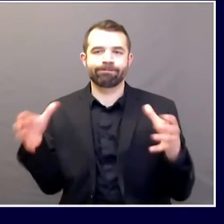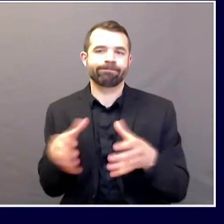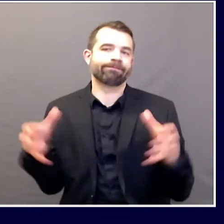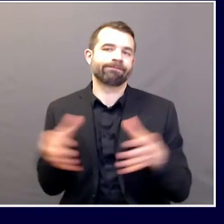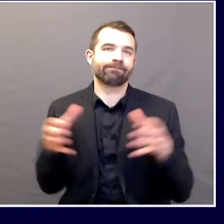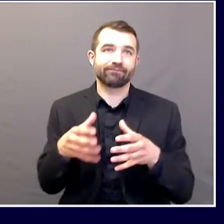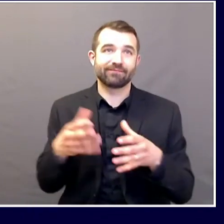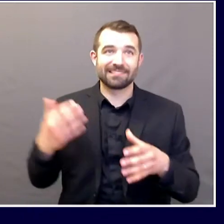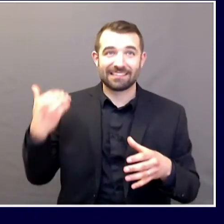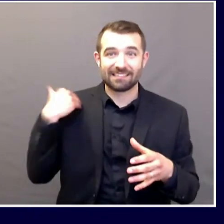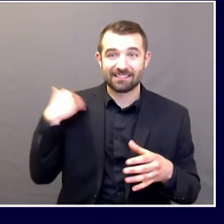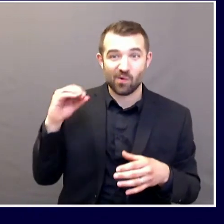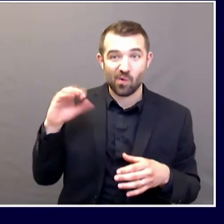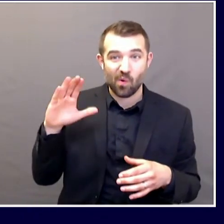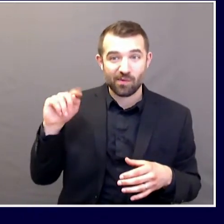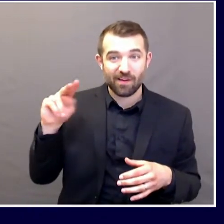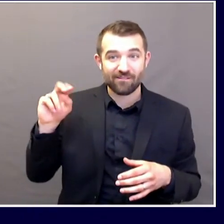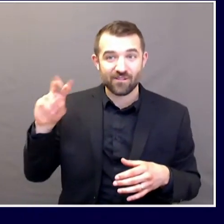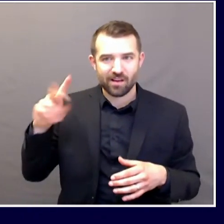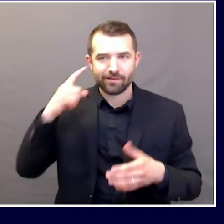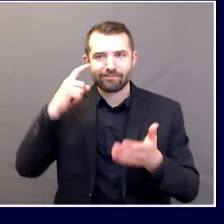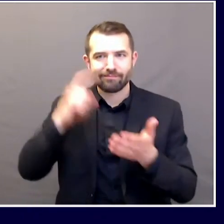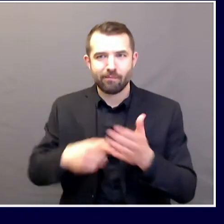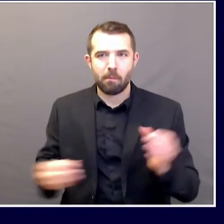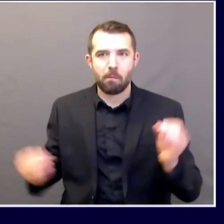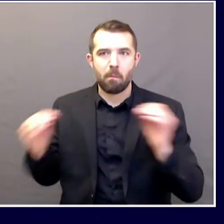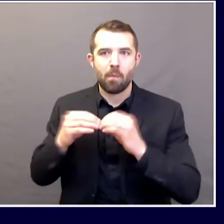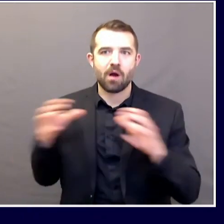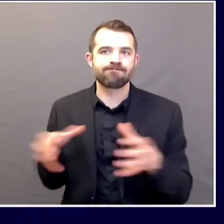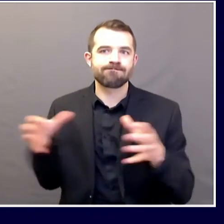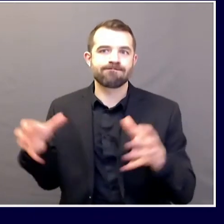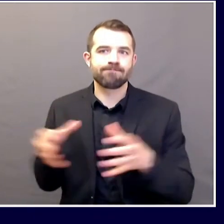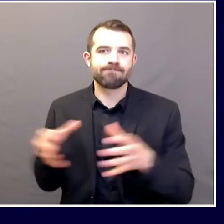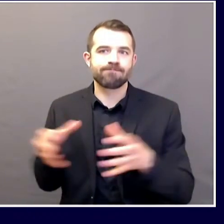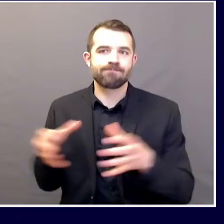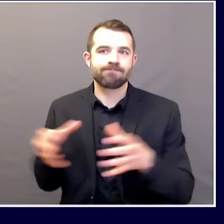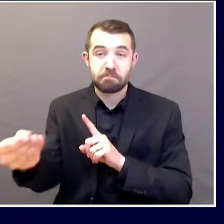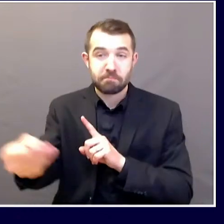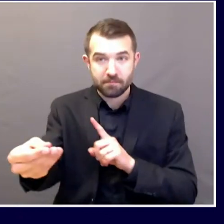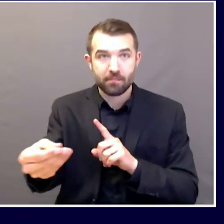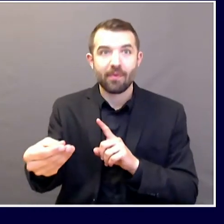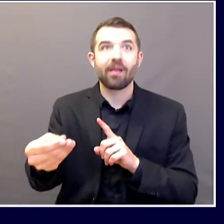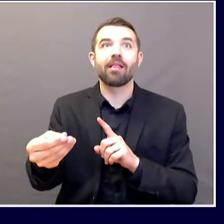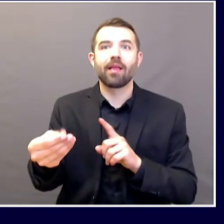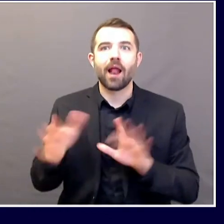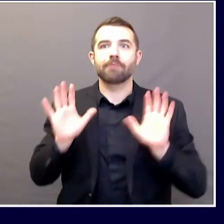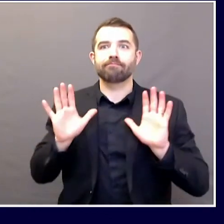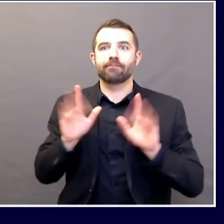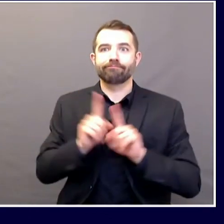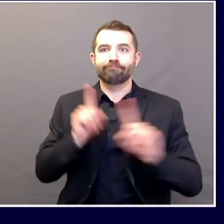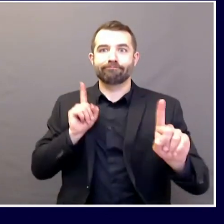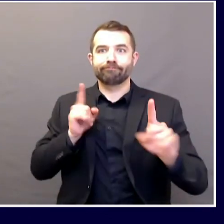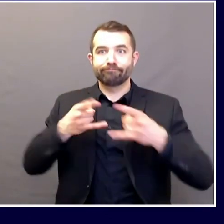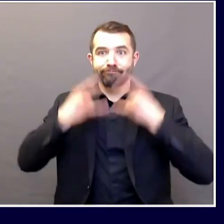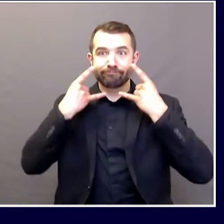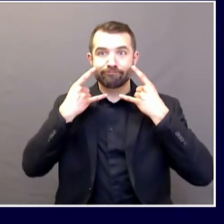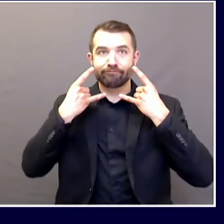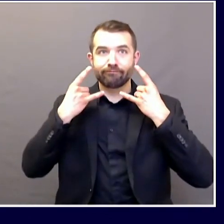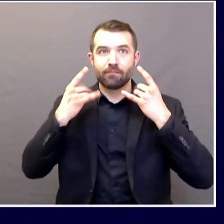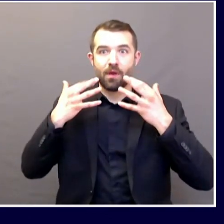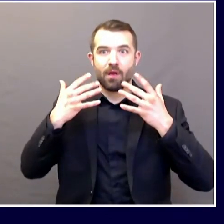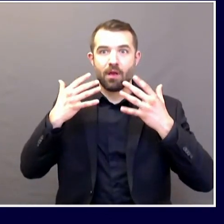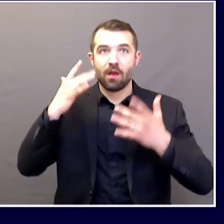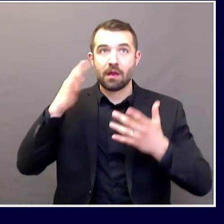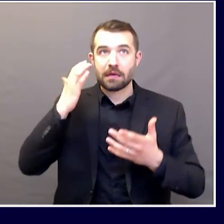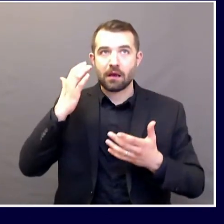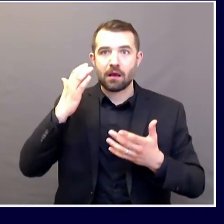as just one example. But at the same time, though, Chris, there is the possibility here that some of this is